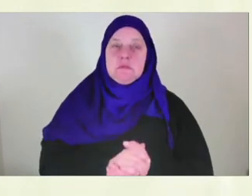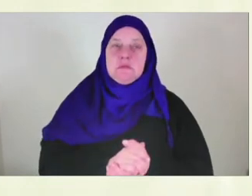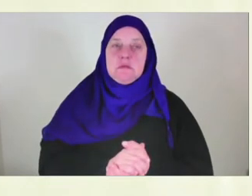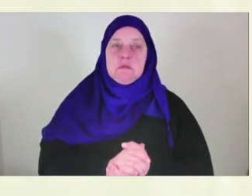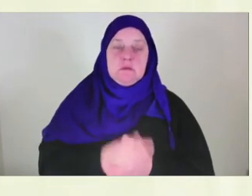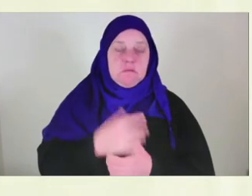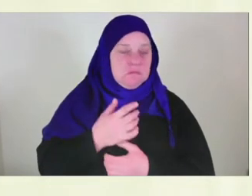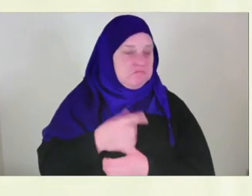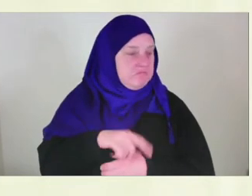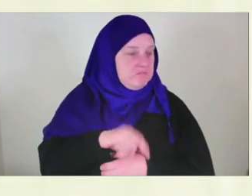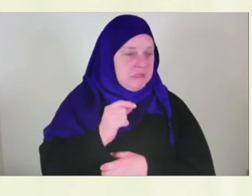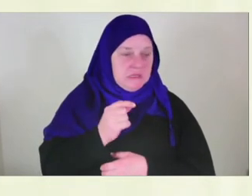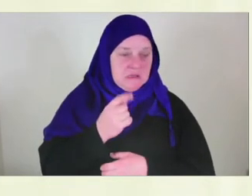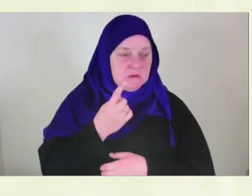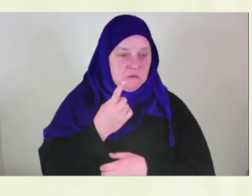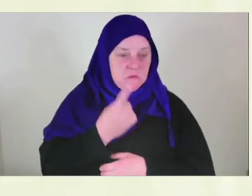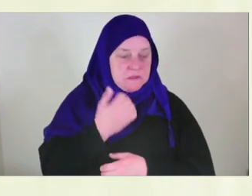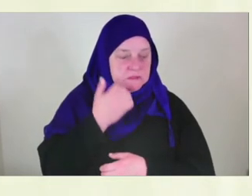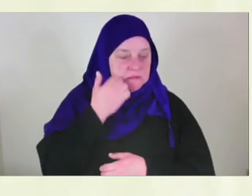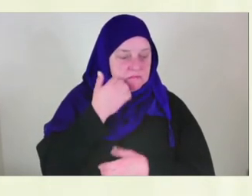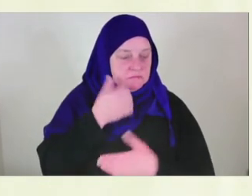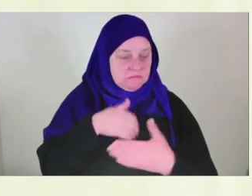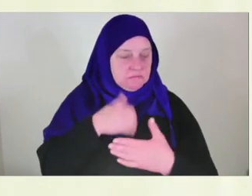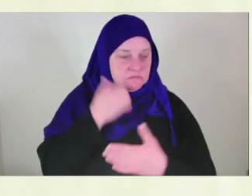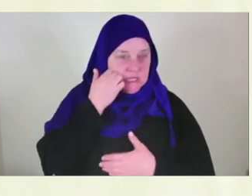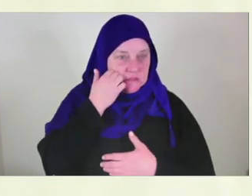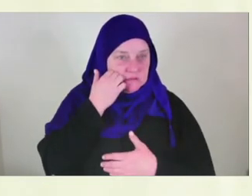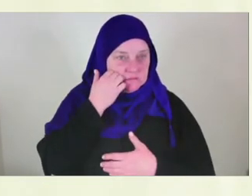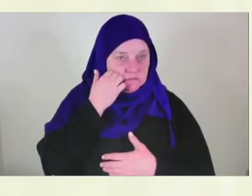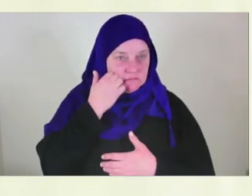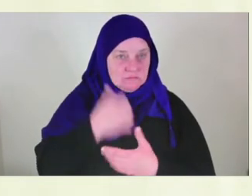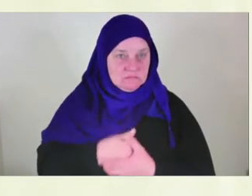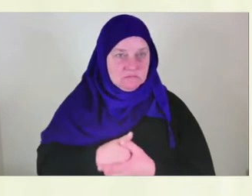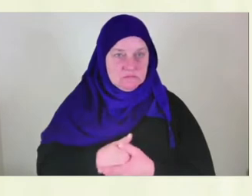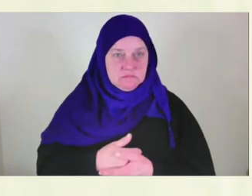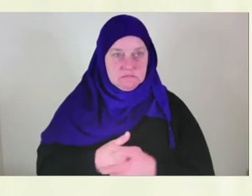Samah Sheikh mentioned the 17th of June. Yeah. Now,